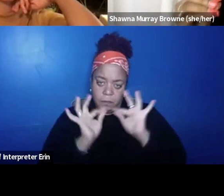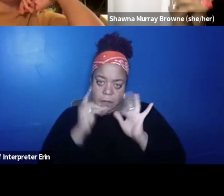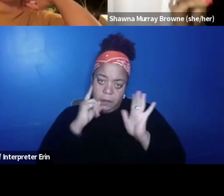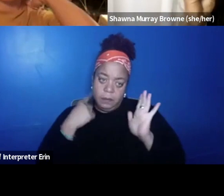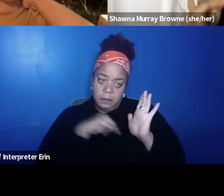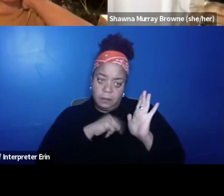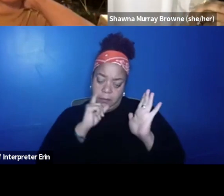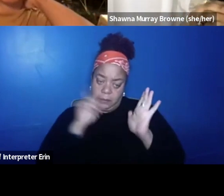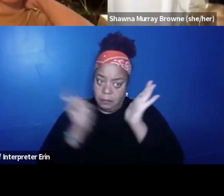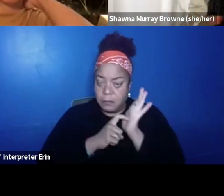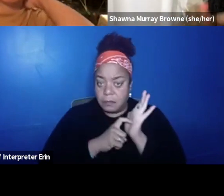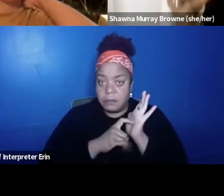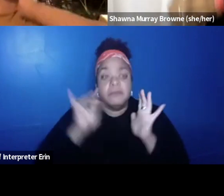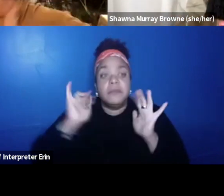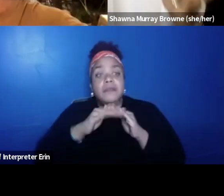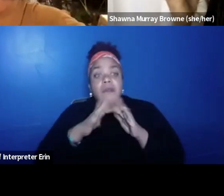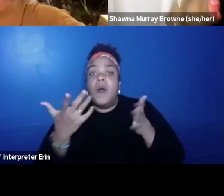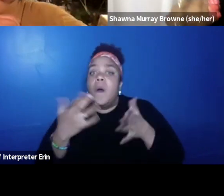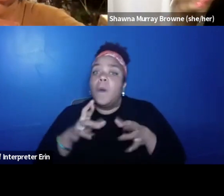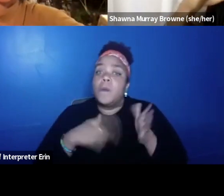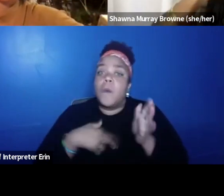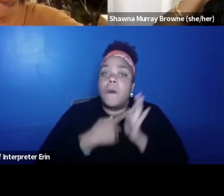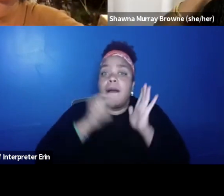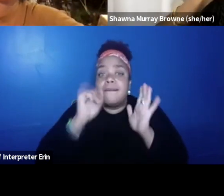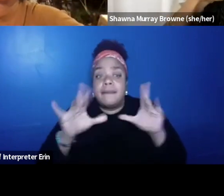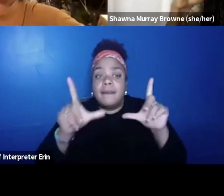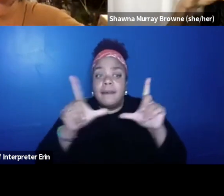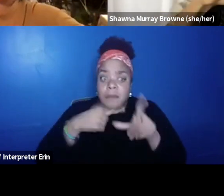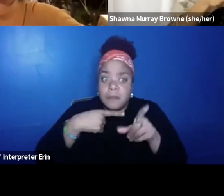as a licensed professional, they are also